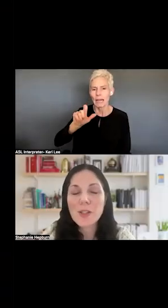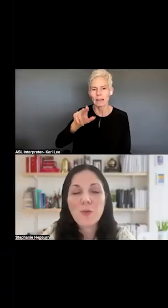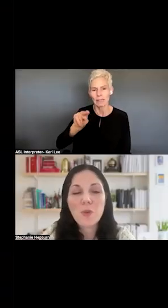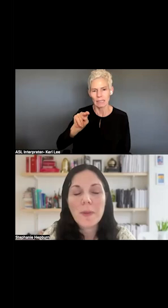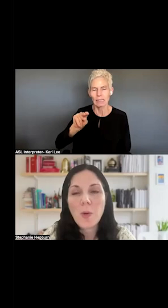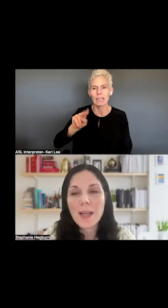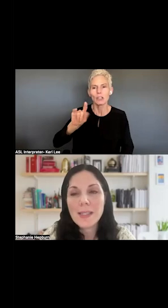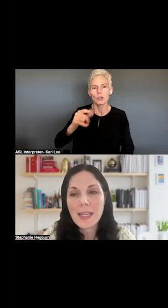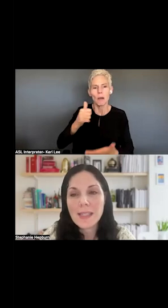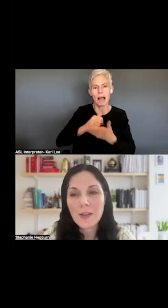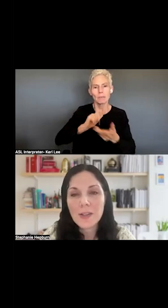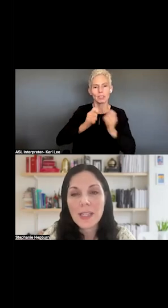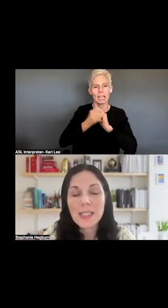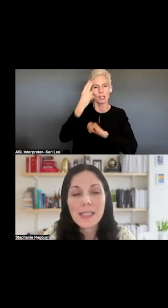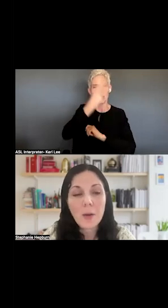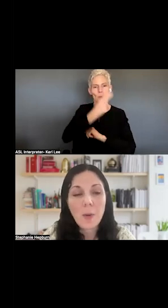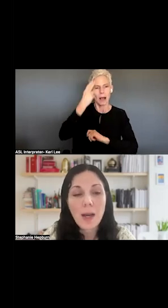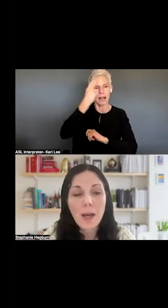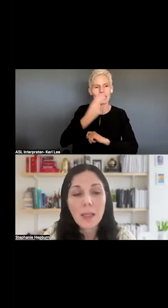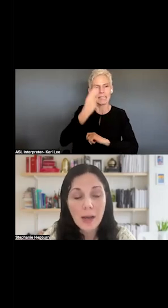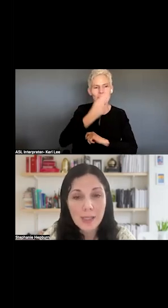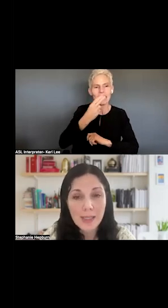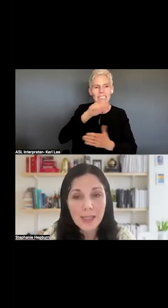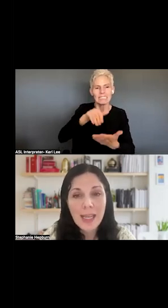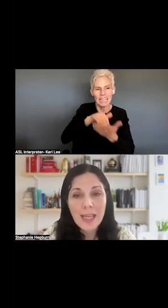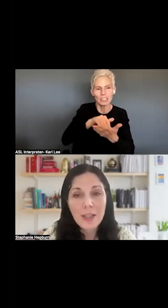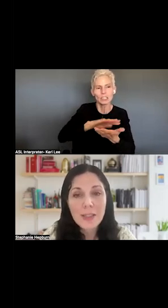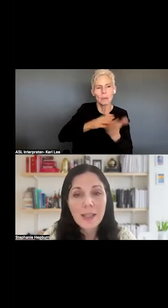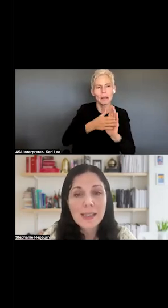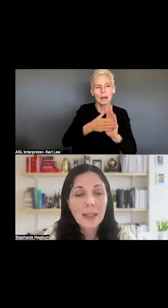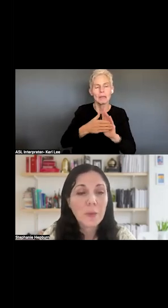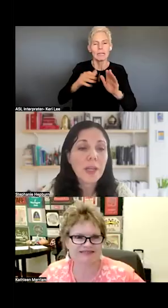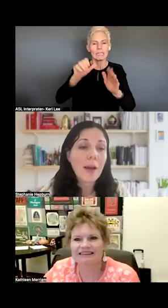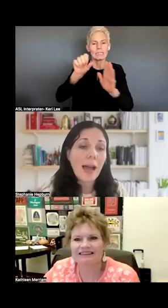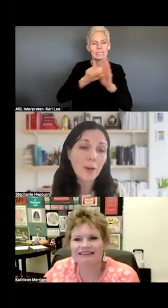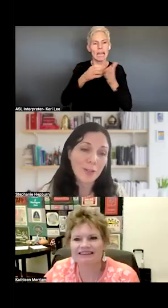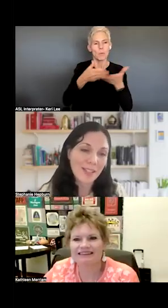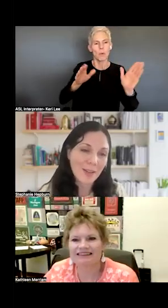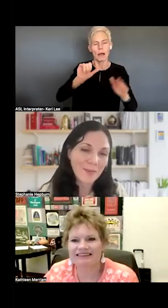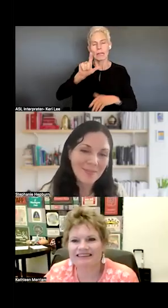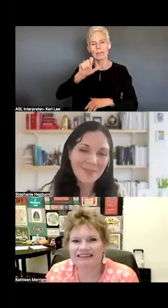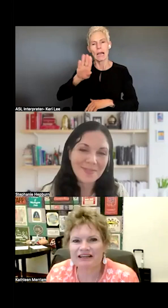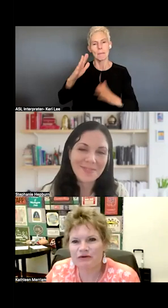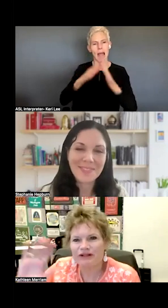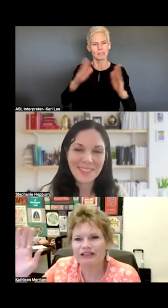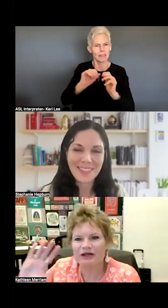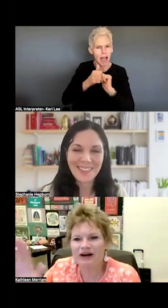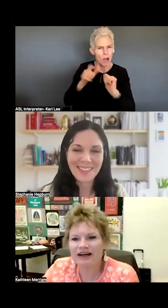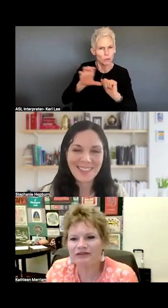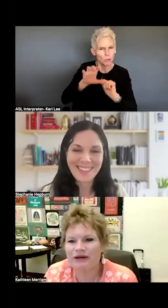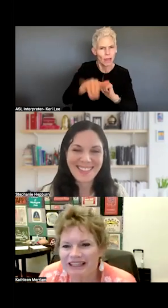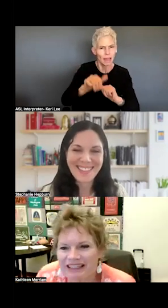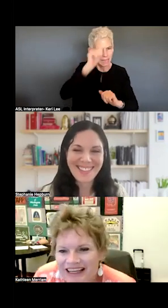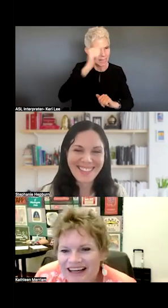helped transform Hawaii's day centers into statewide clubhouses. Can you tell us a little bit about how you did so? Well,